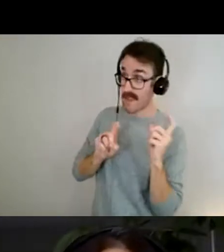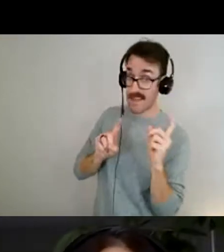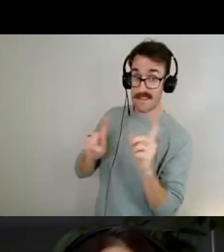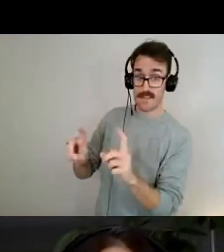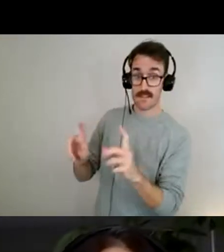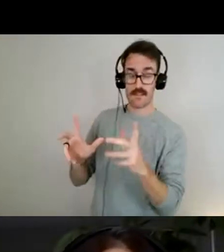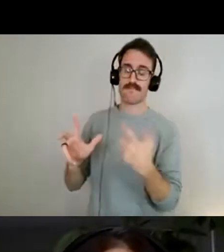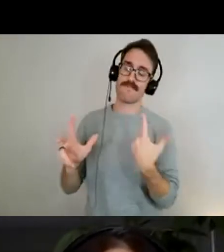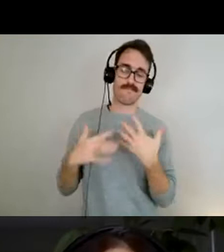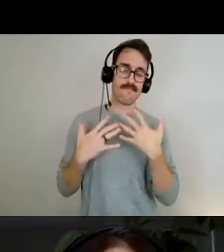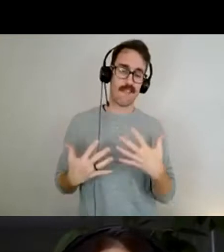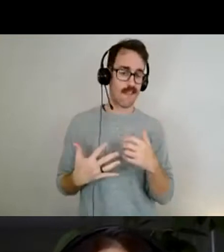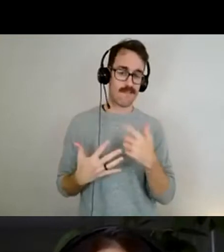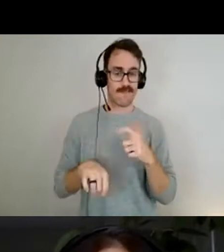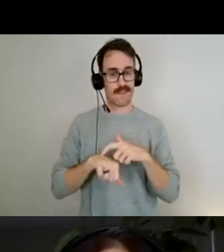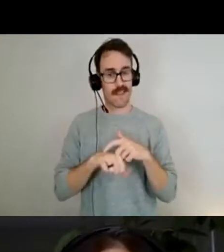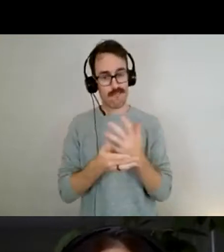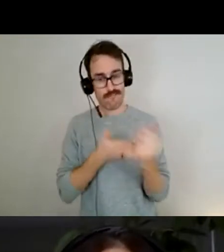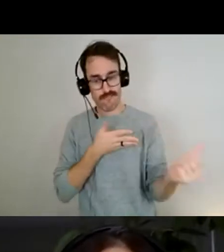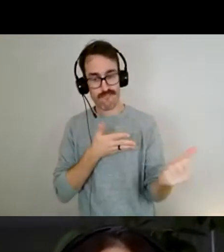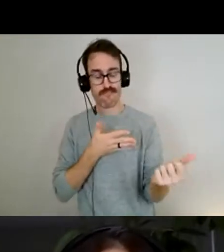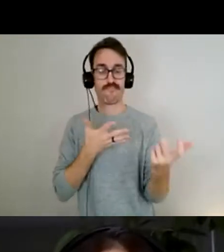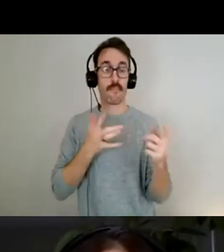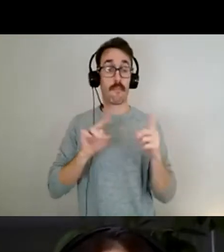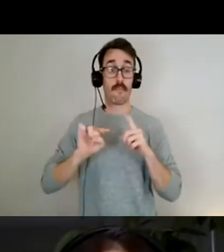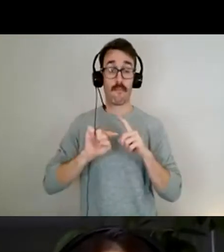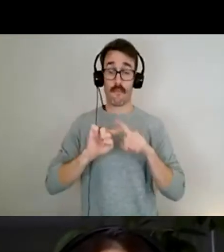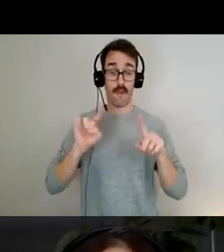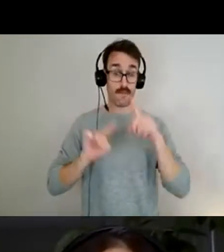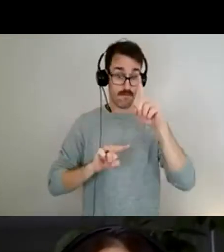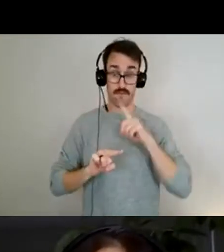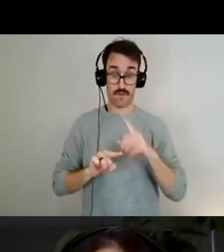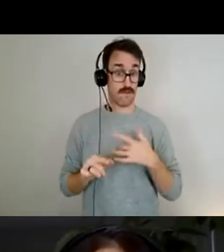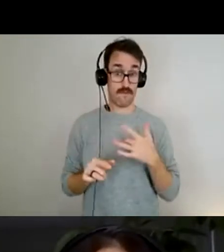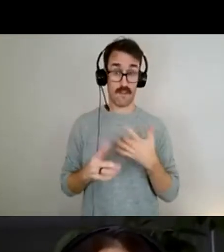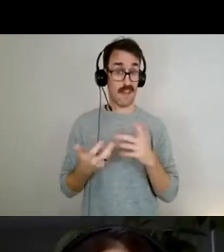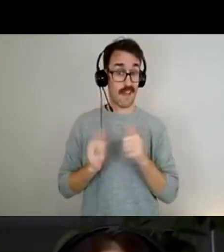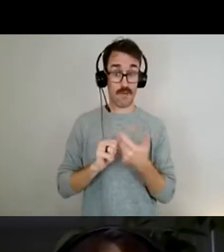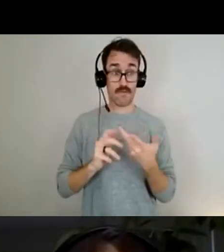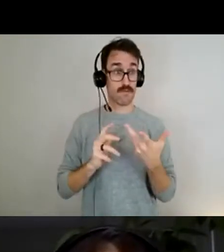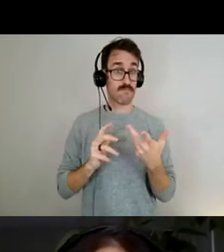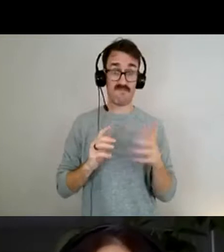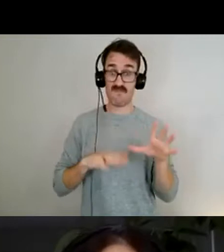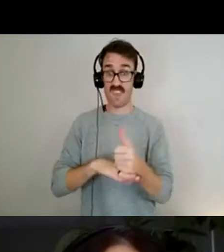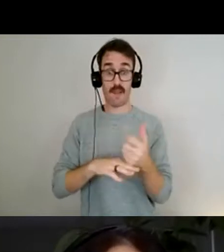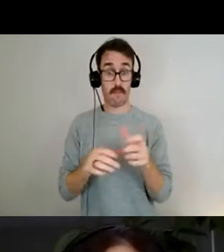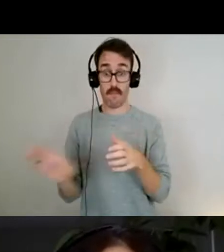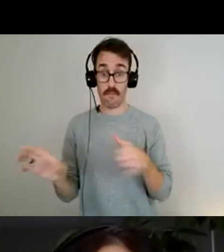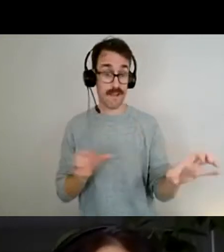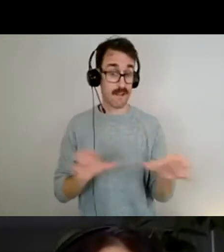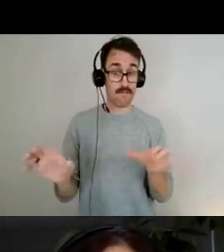Unfortunately, we didn't have, time to do that, but definitely I think a way that we could do breakout sessions